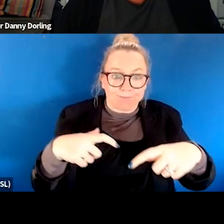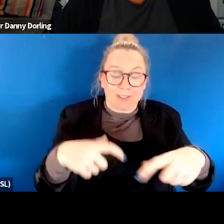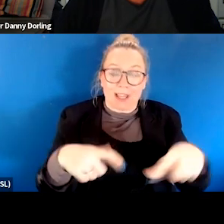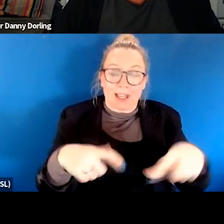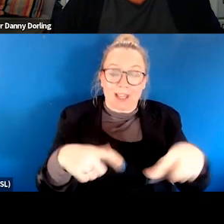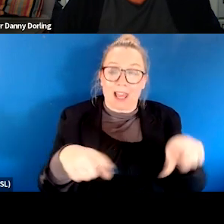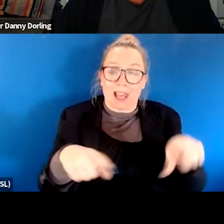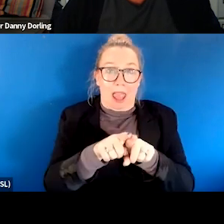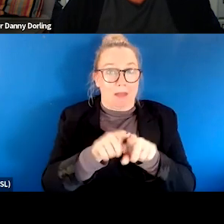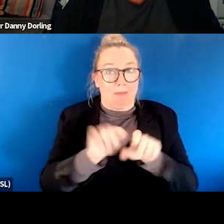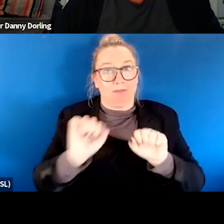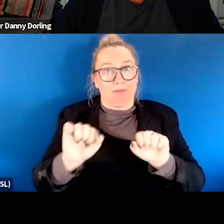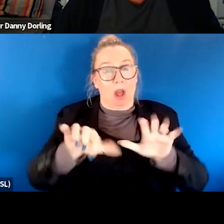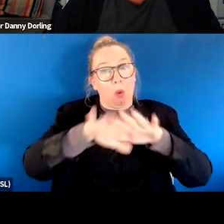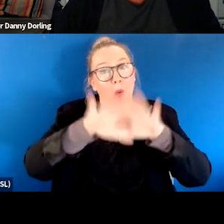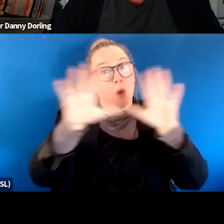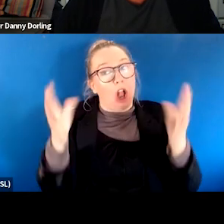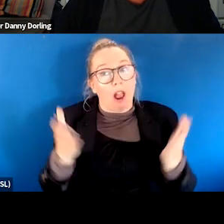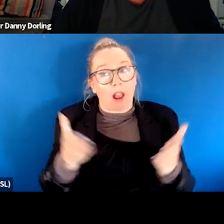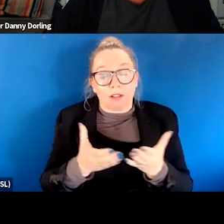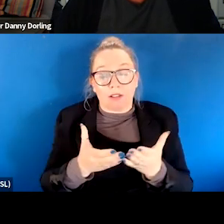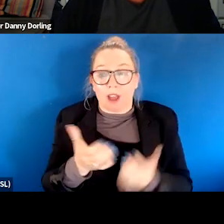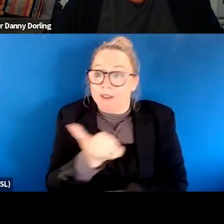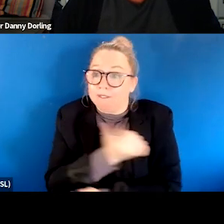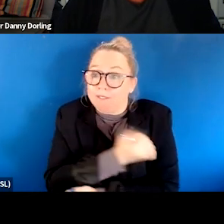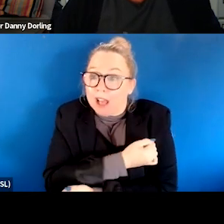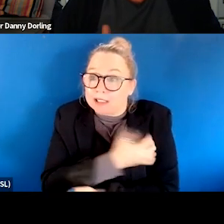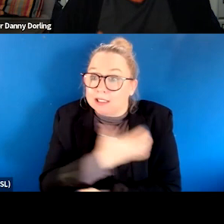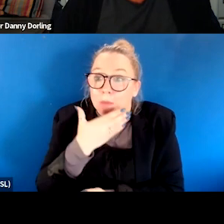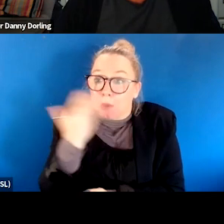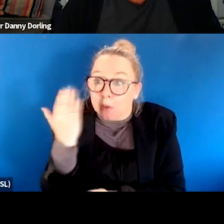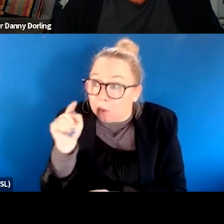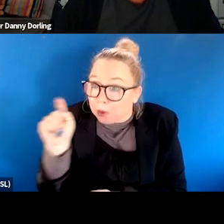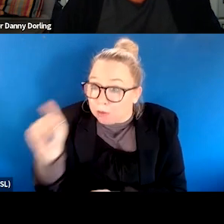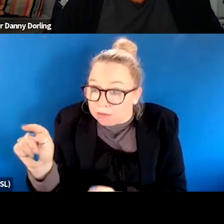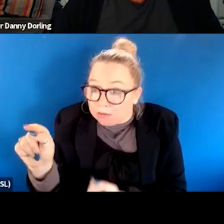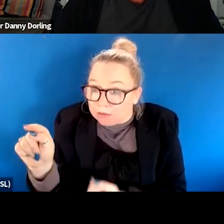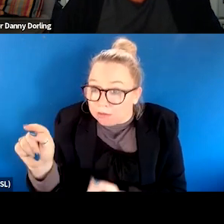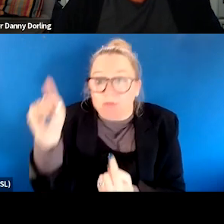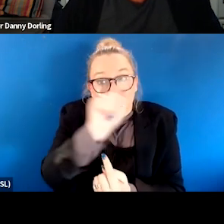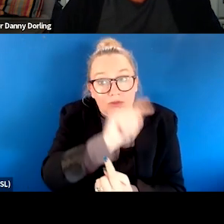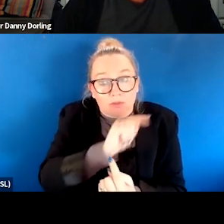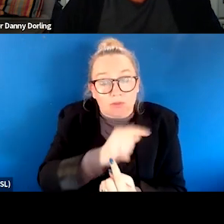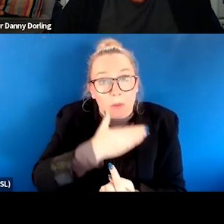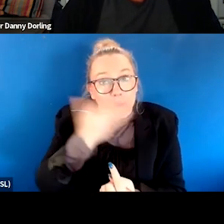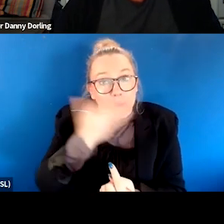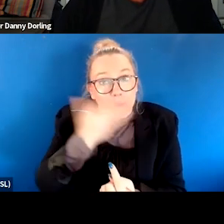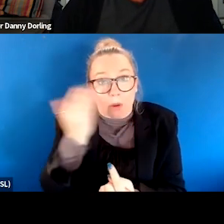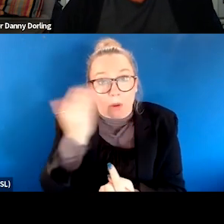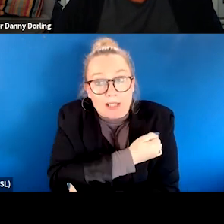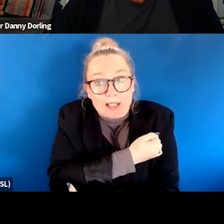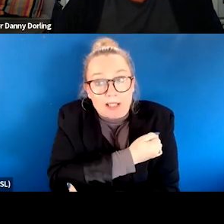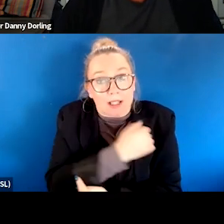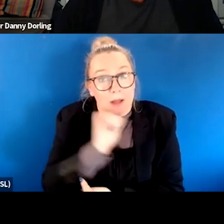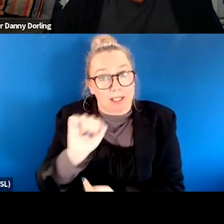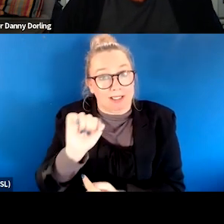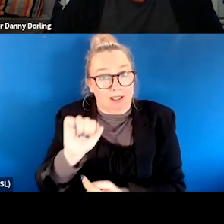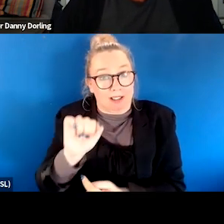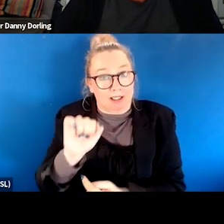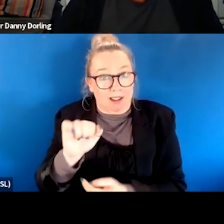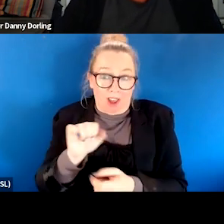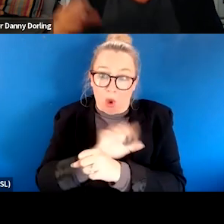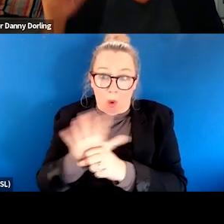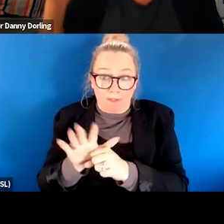world, which doesn't have vaccines, then the effects of the pandemic will be worse as